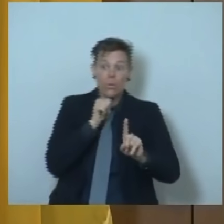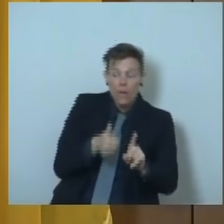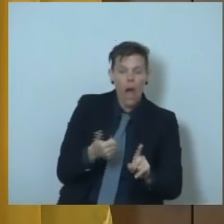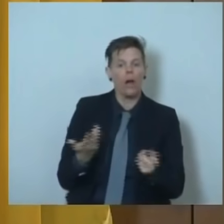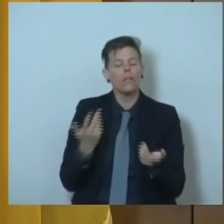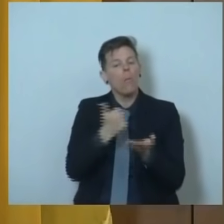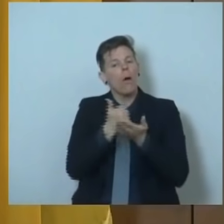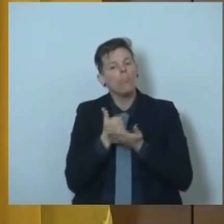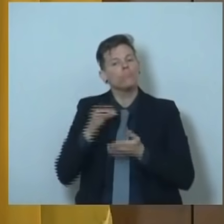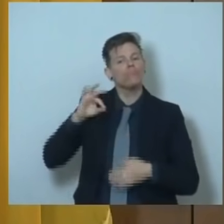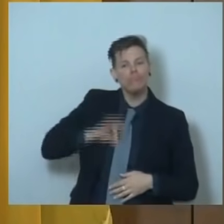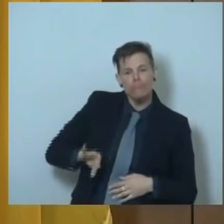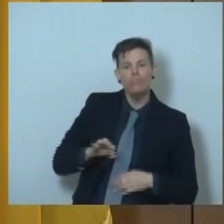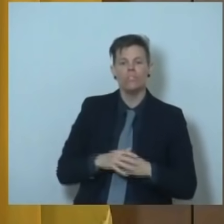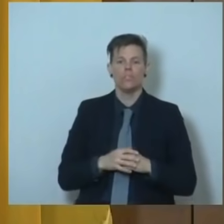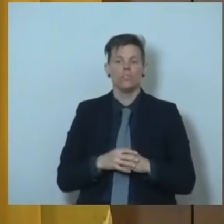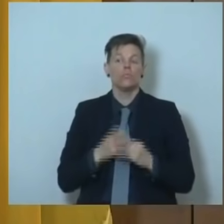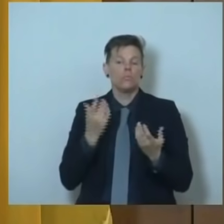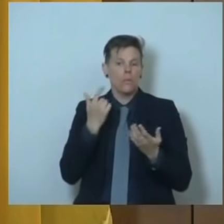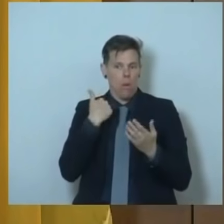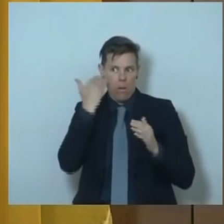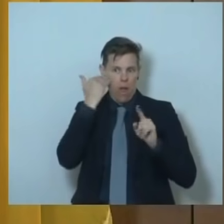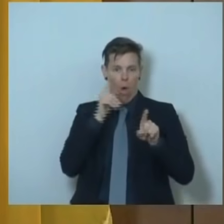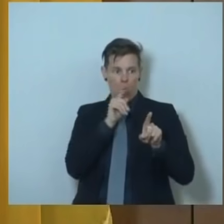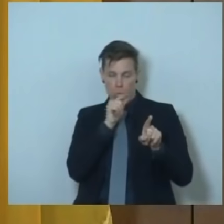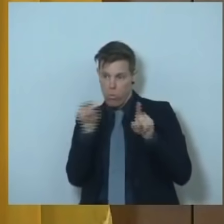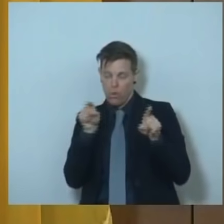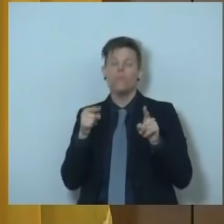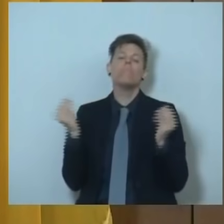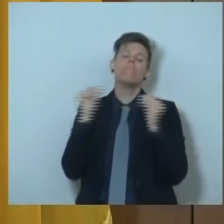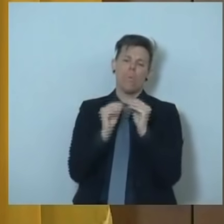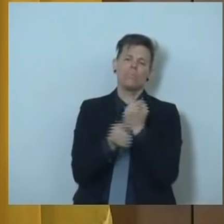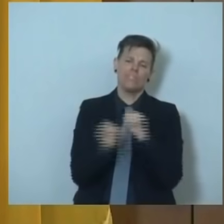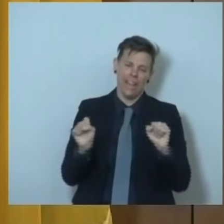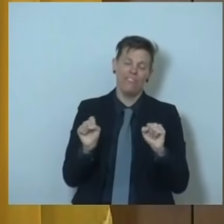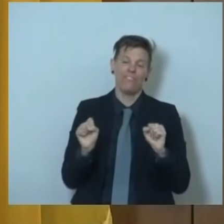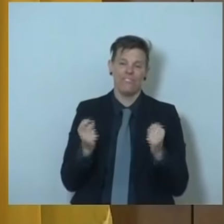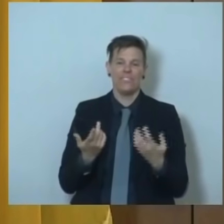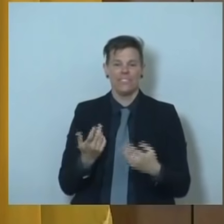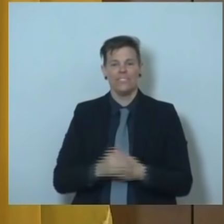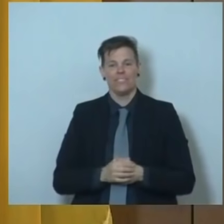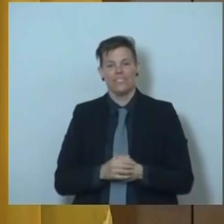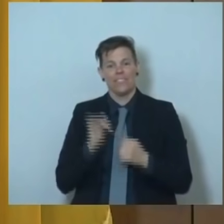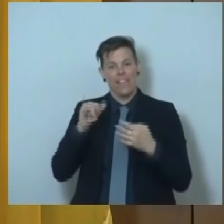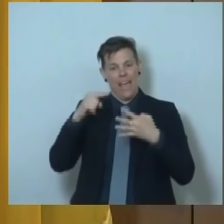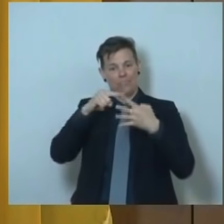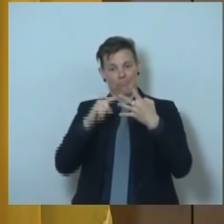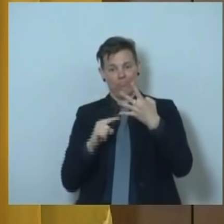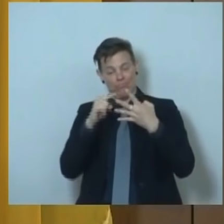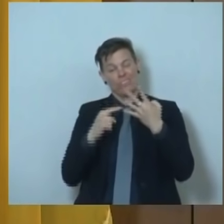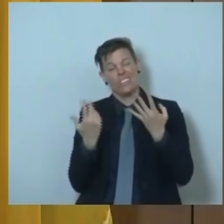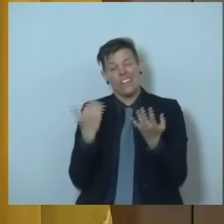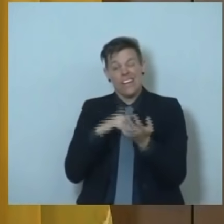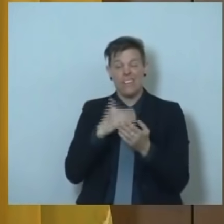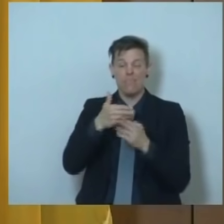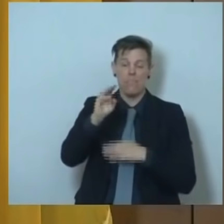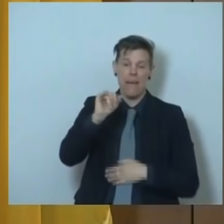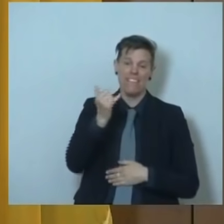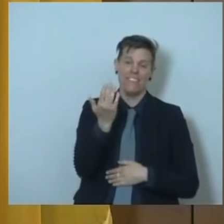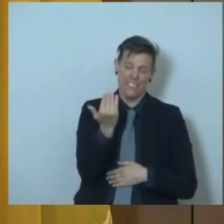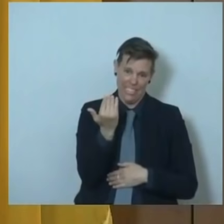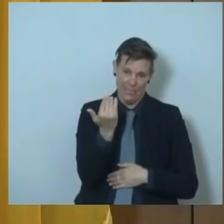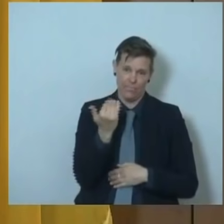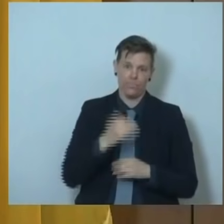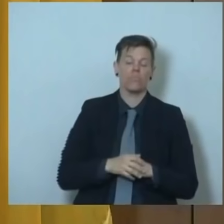Mexico safer, and it allows us to get to that criteria in a more meaningful way. Yes, it is true that we have